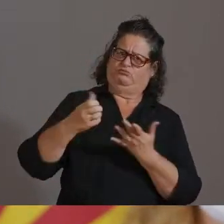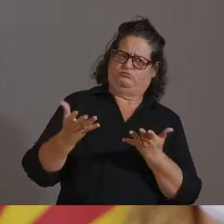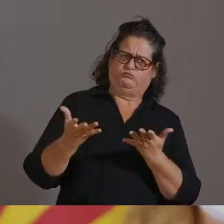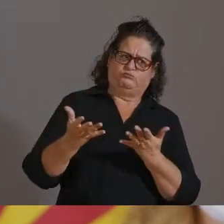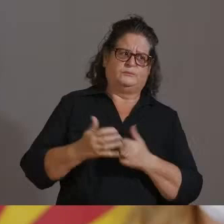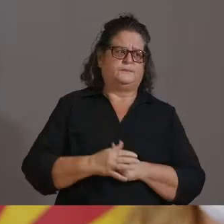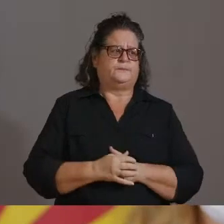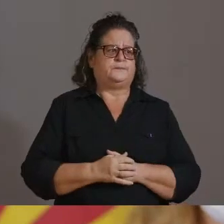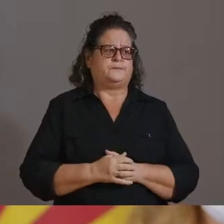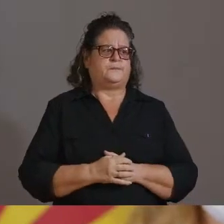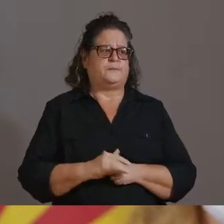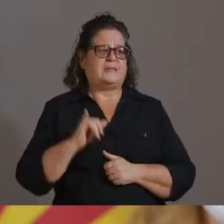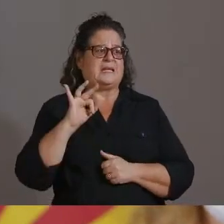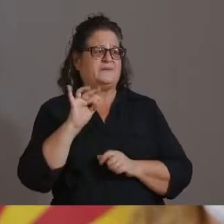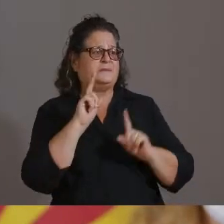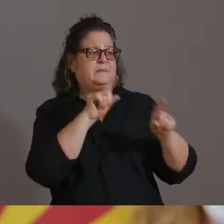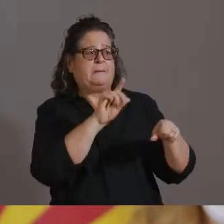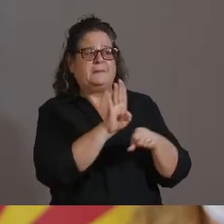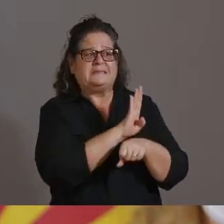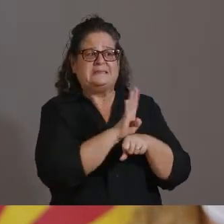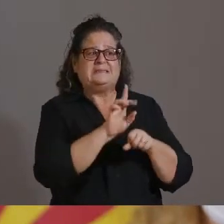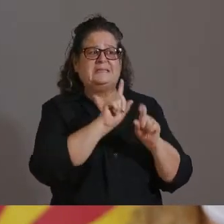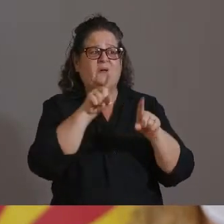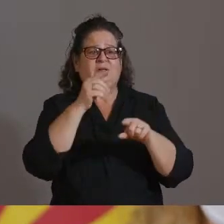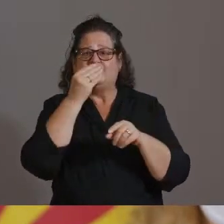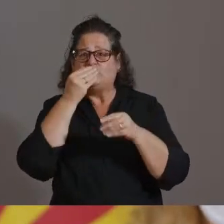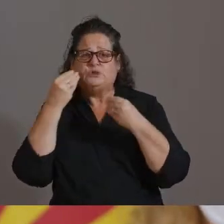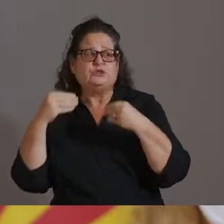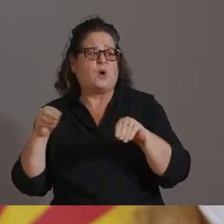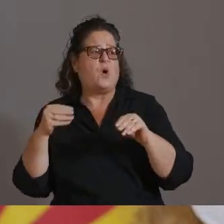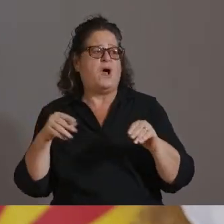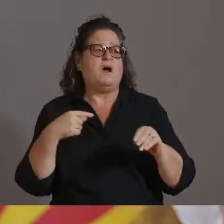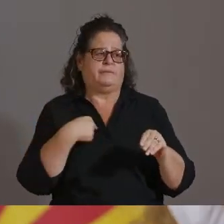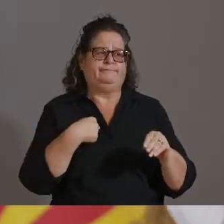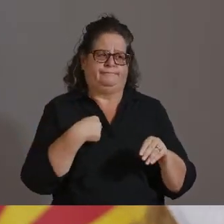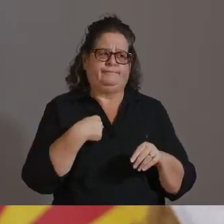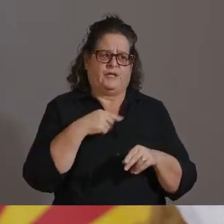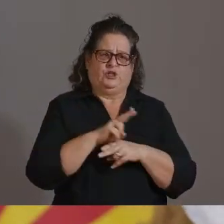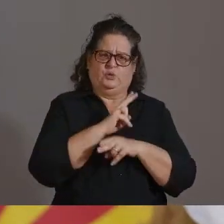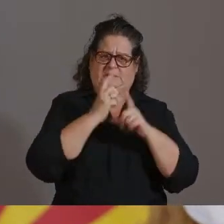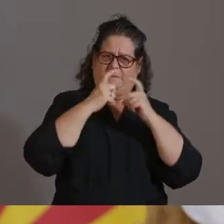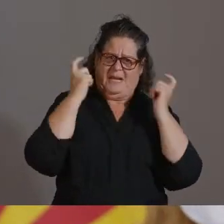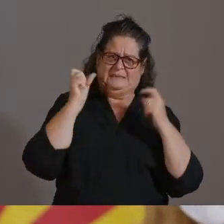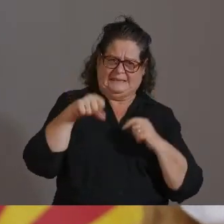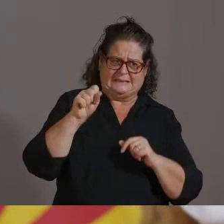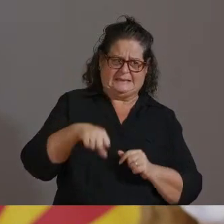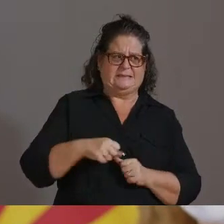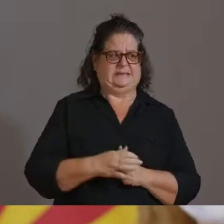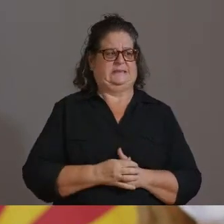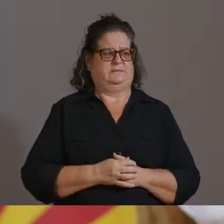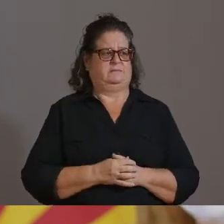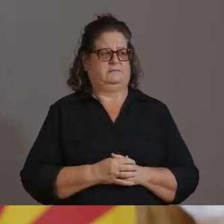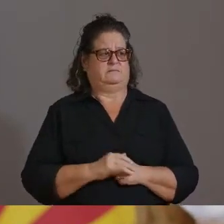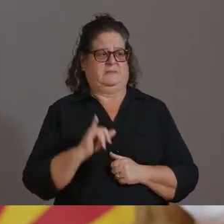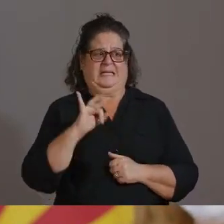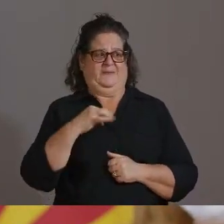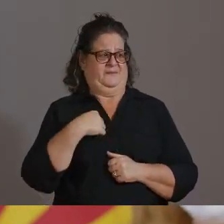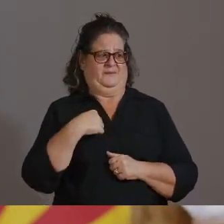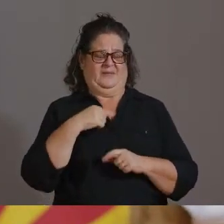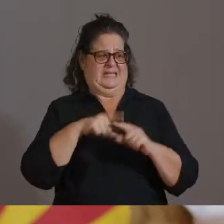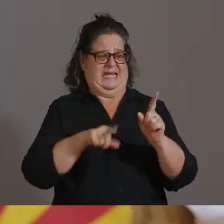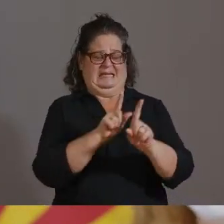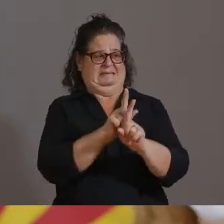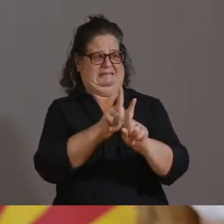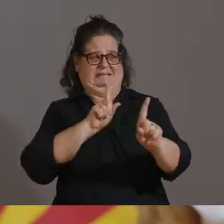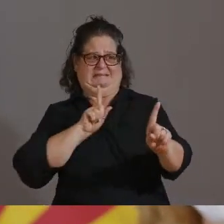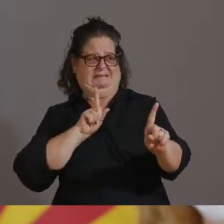a grocery store, when I'm in the office, where I'm anywhere inside that I can't socially distance or it's mandated,